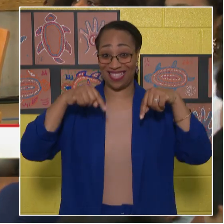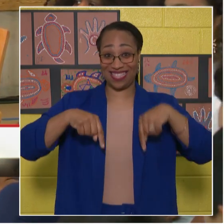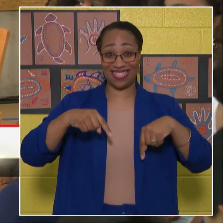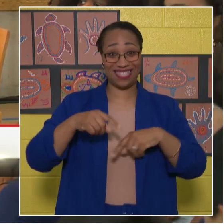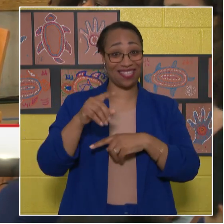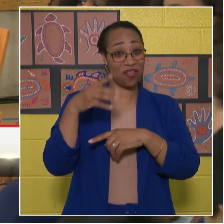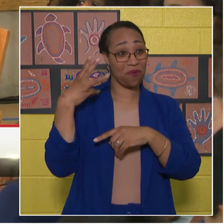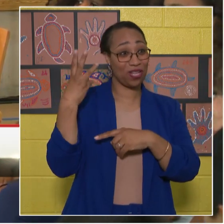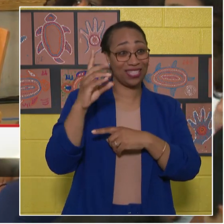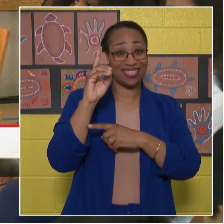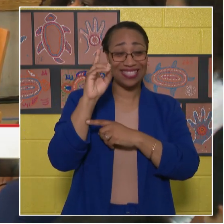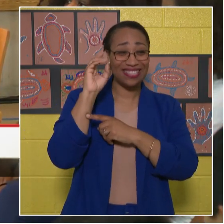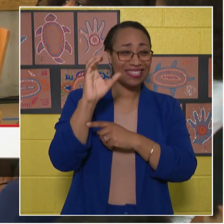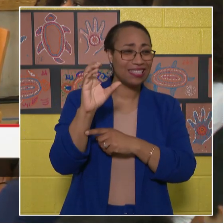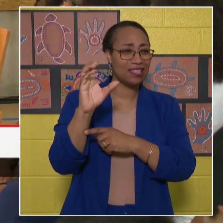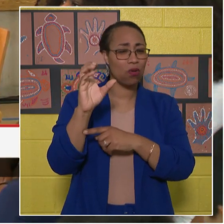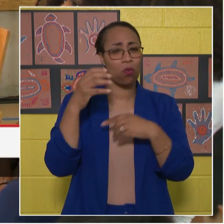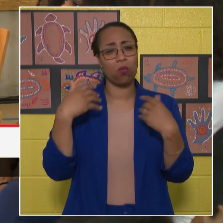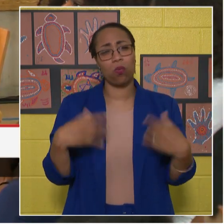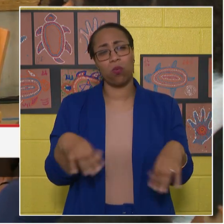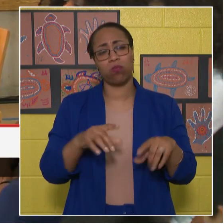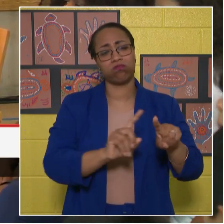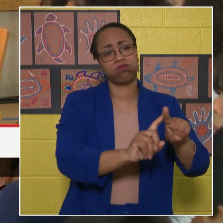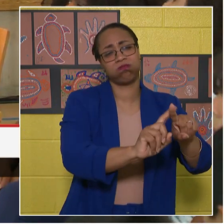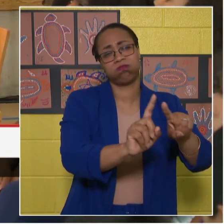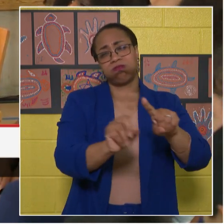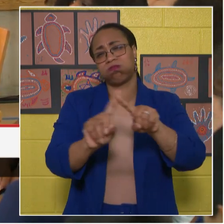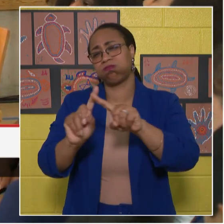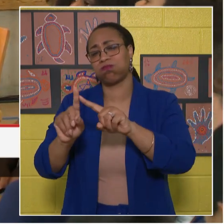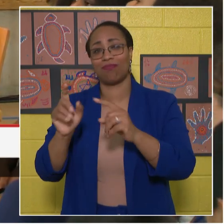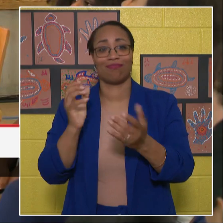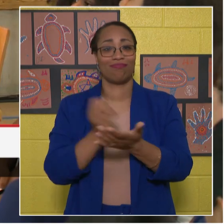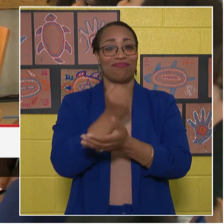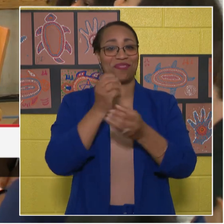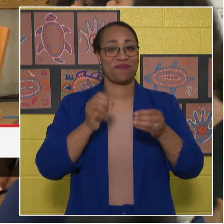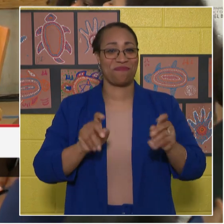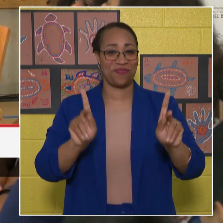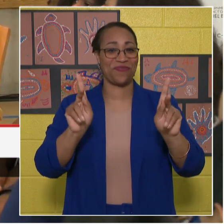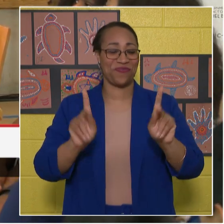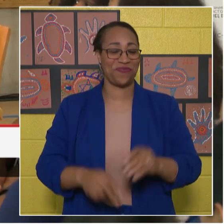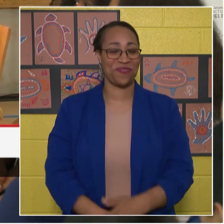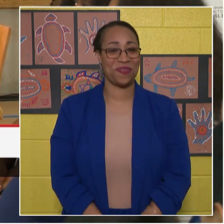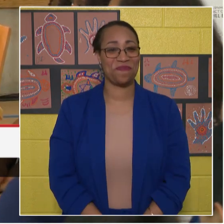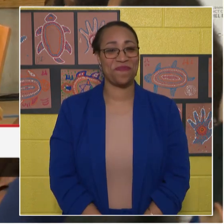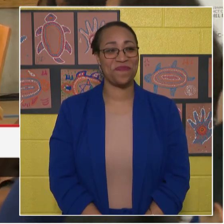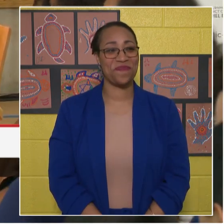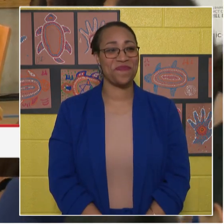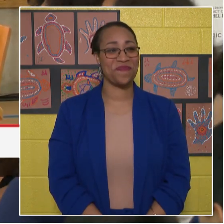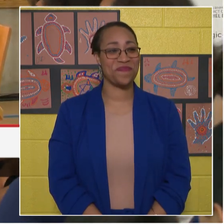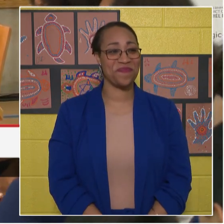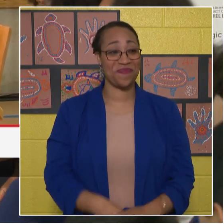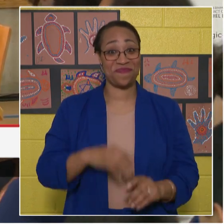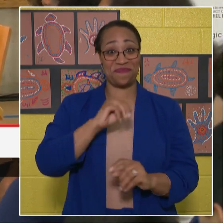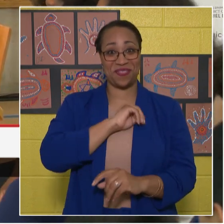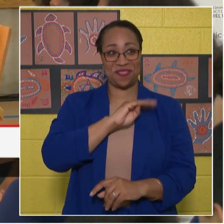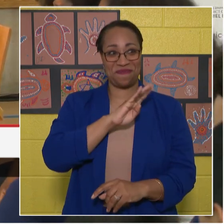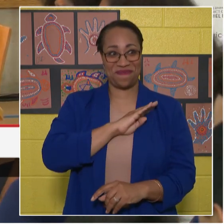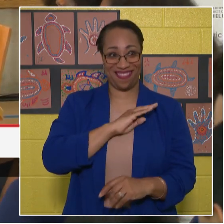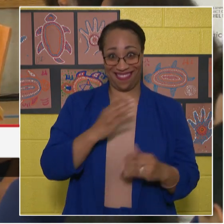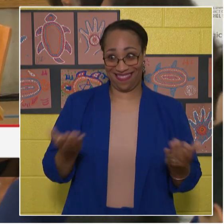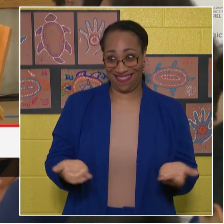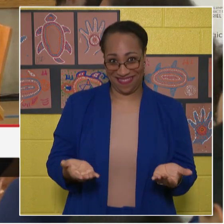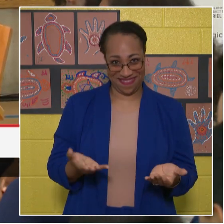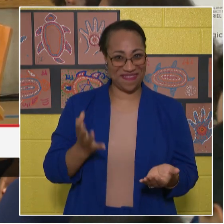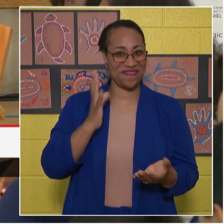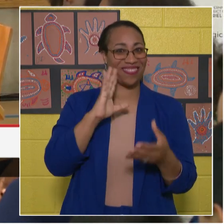As you listen to Mayor Bowser, I hope her story inspires you and reminds you